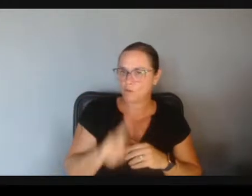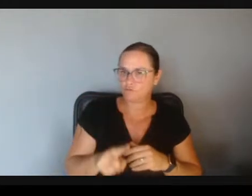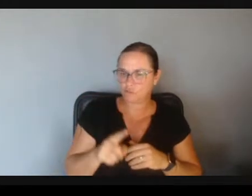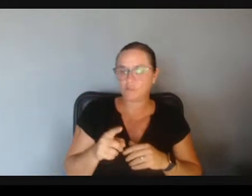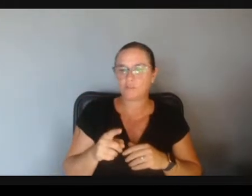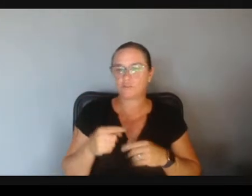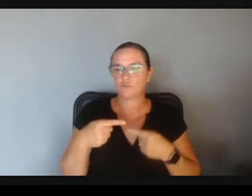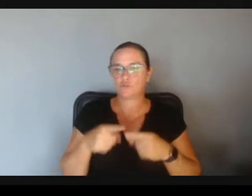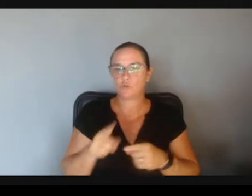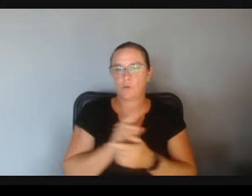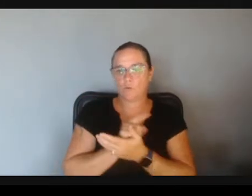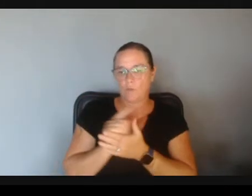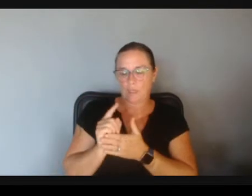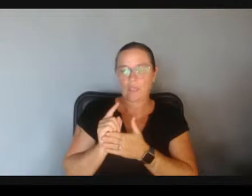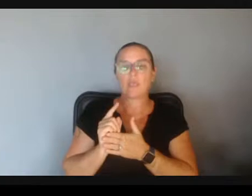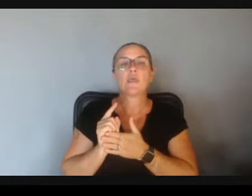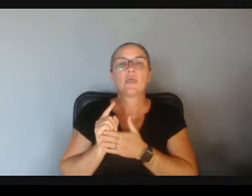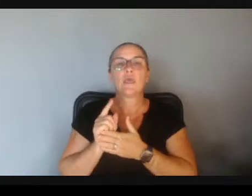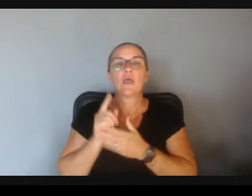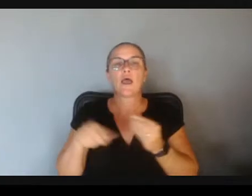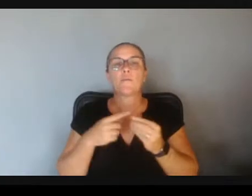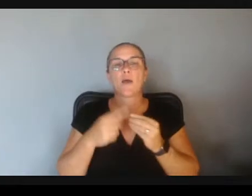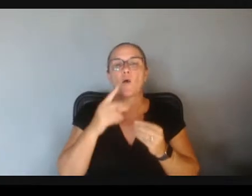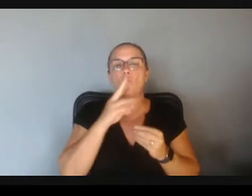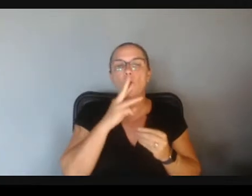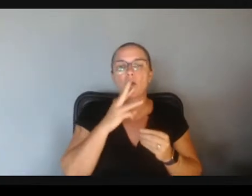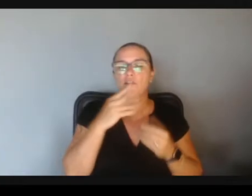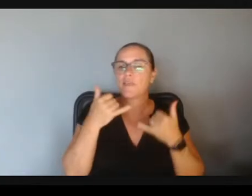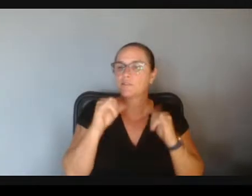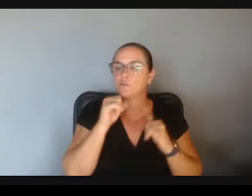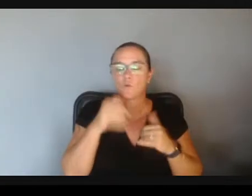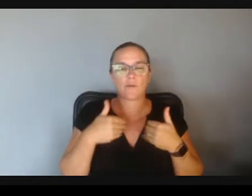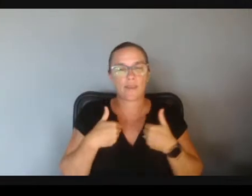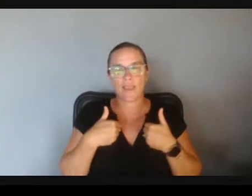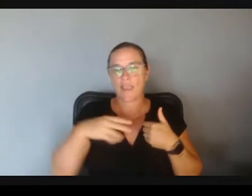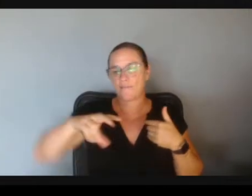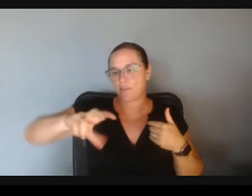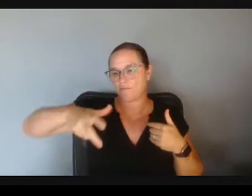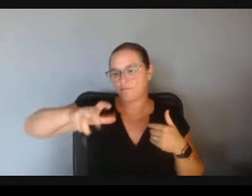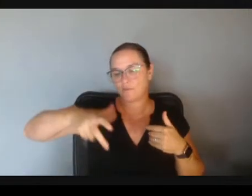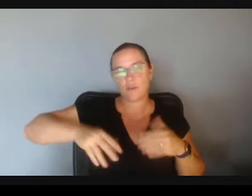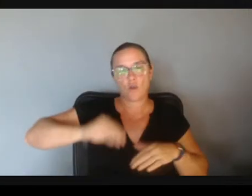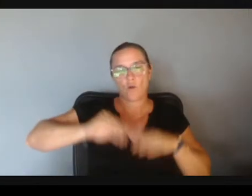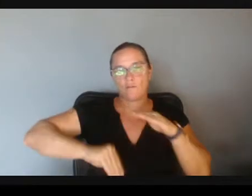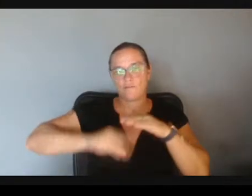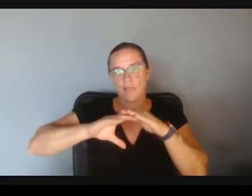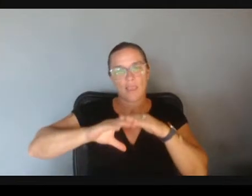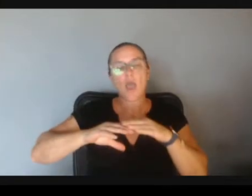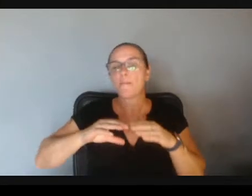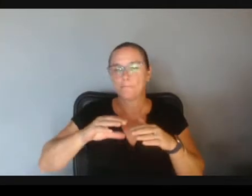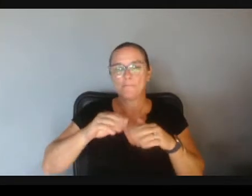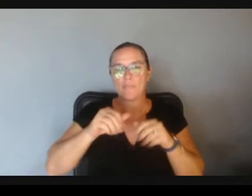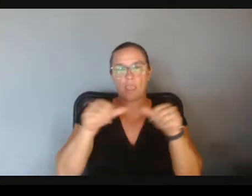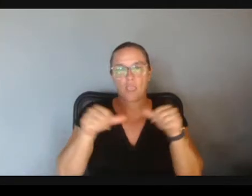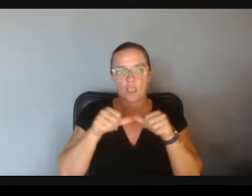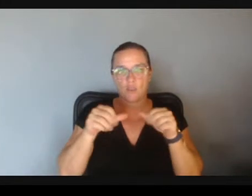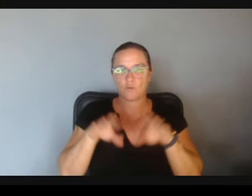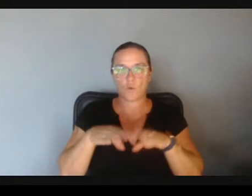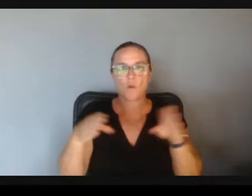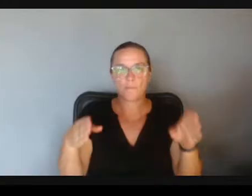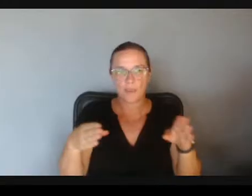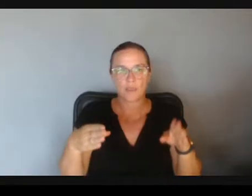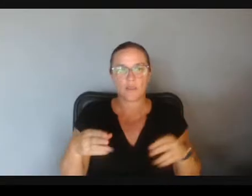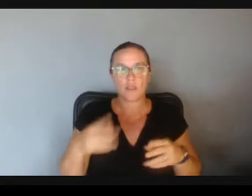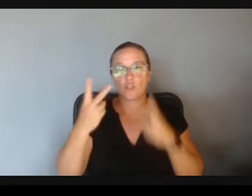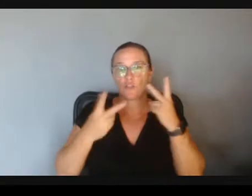last week about water. They still do not have their faucet filling areas open yet. Visitors